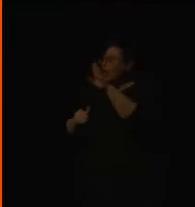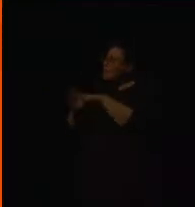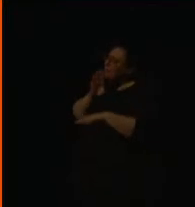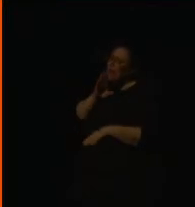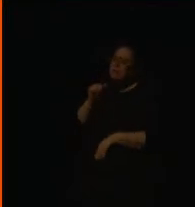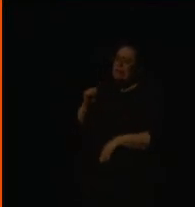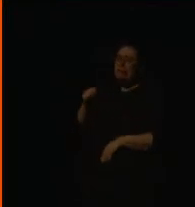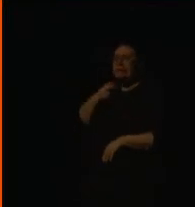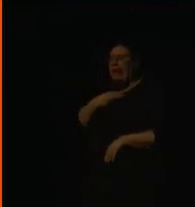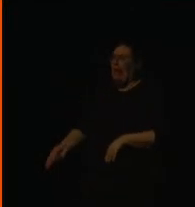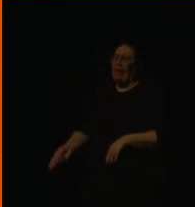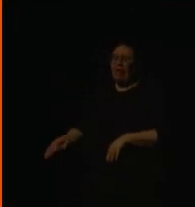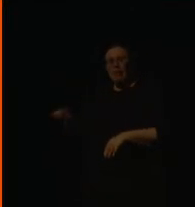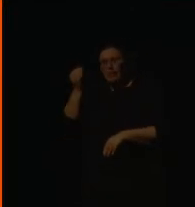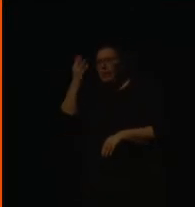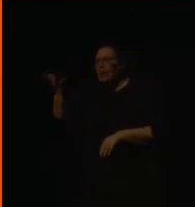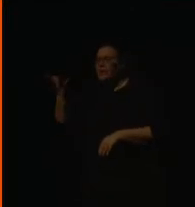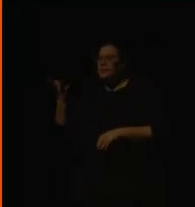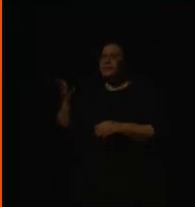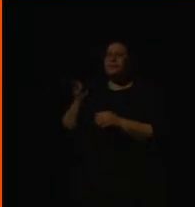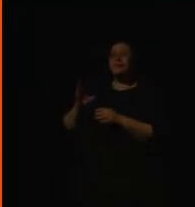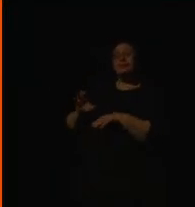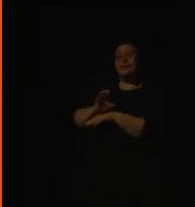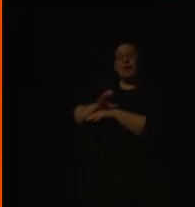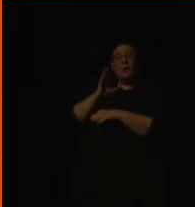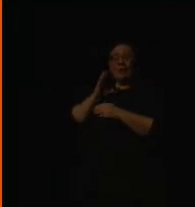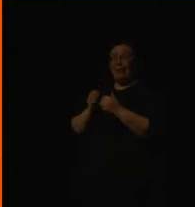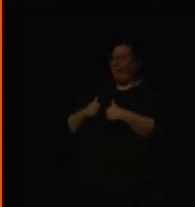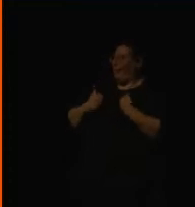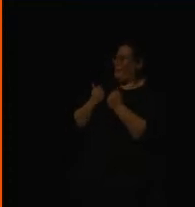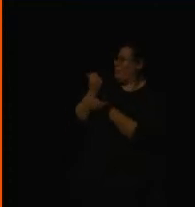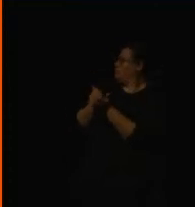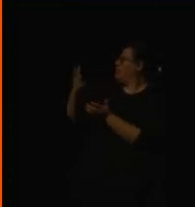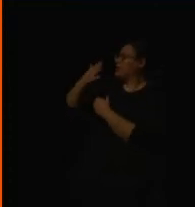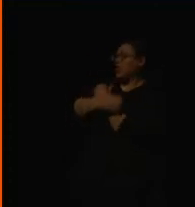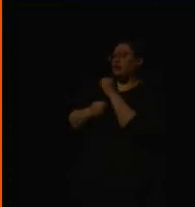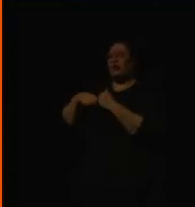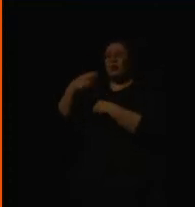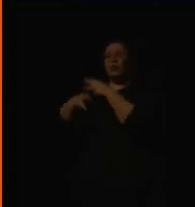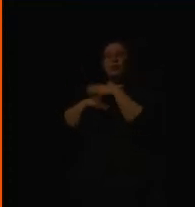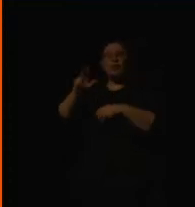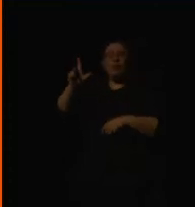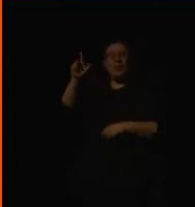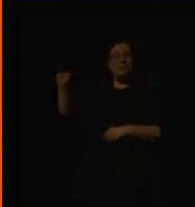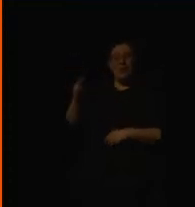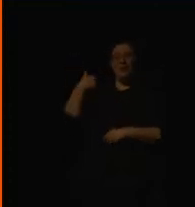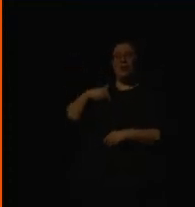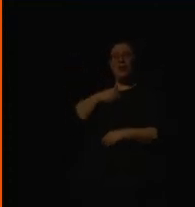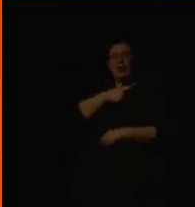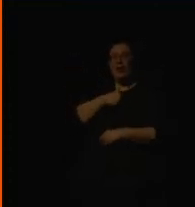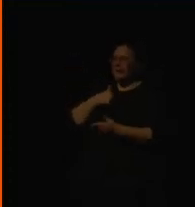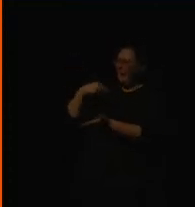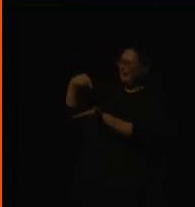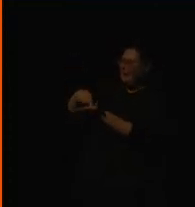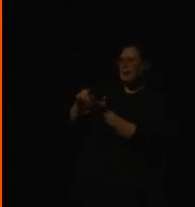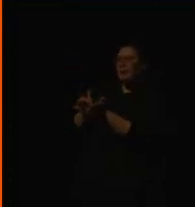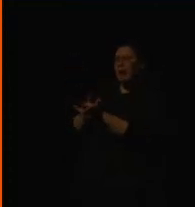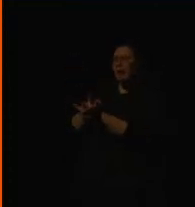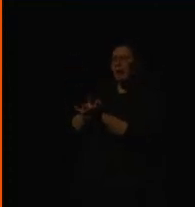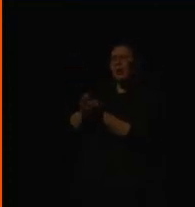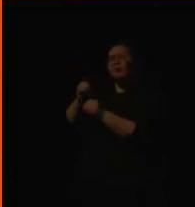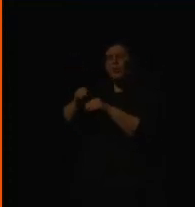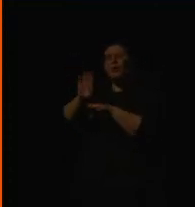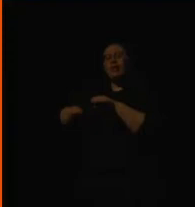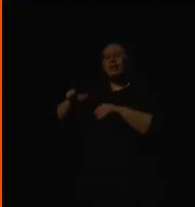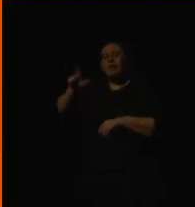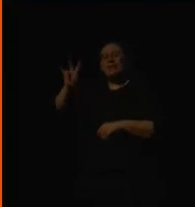is. We live in the richest country in the world, and yet 23 million of us have medical debt. More than